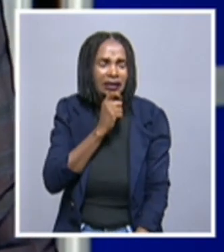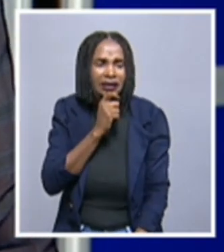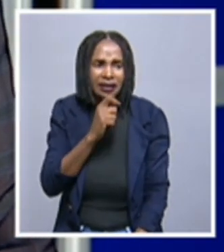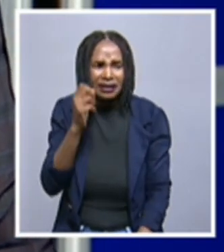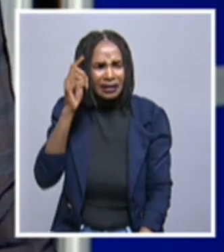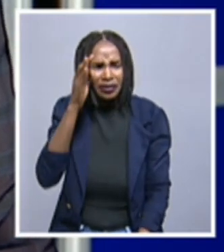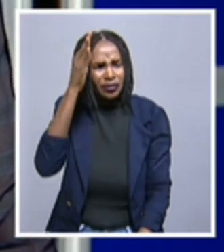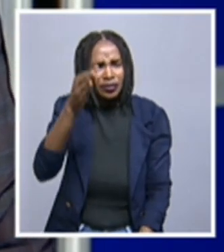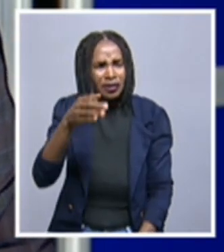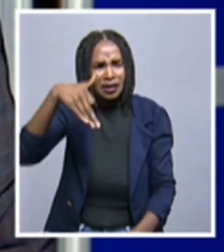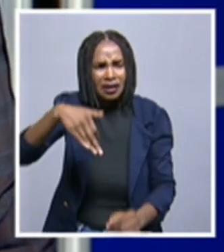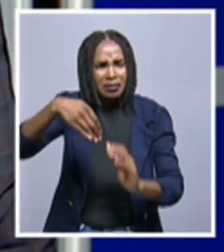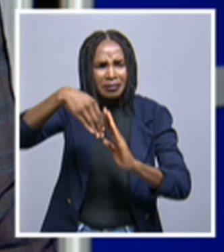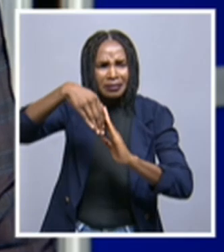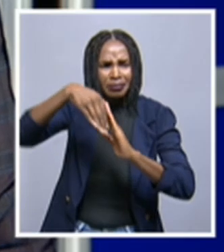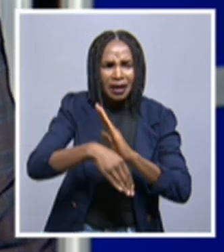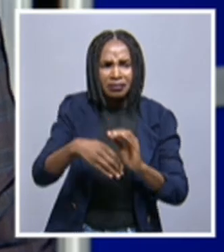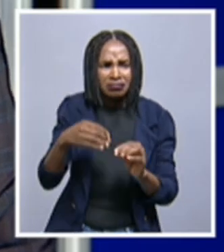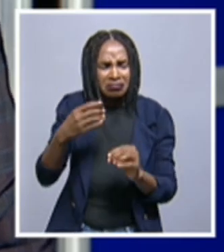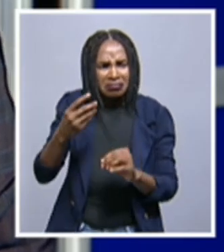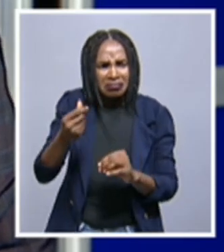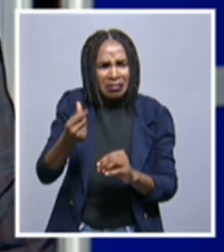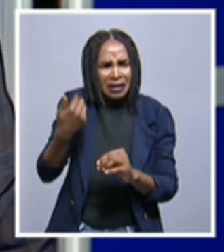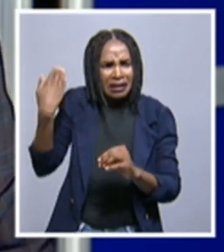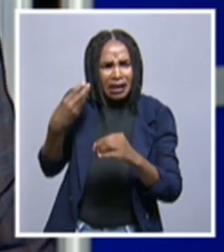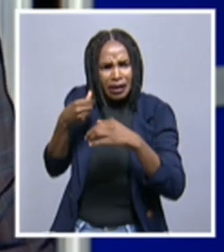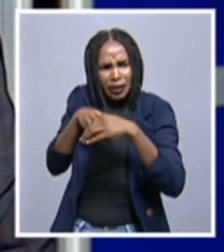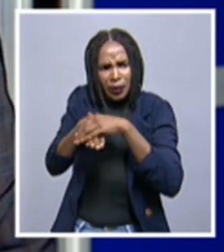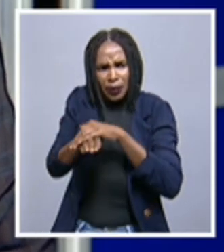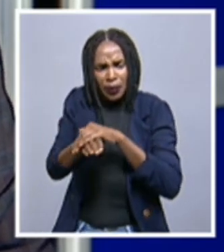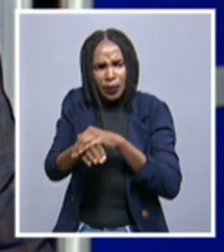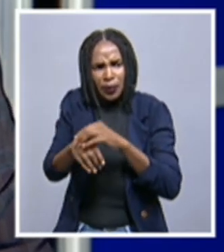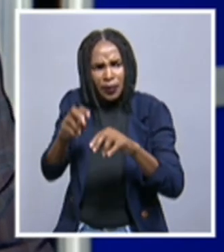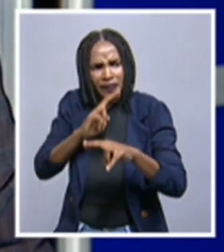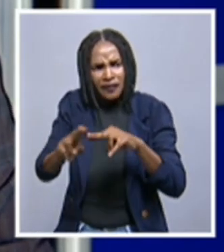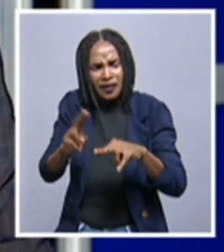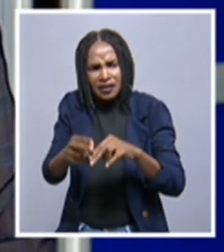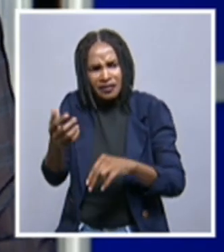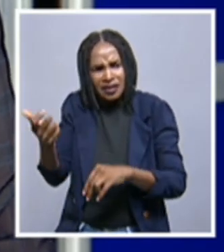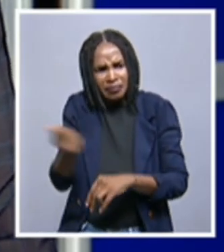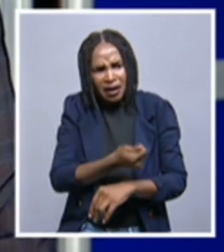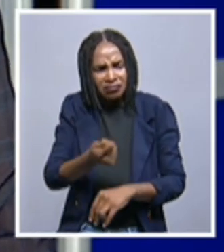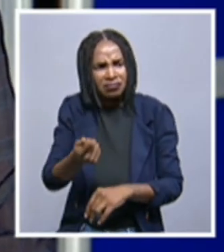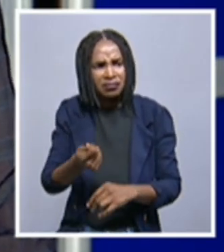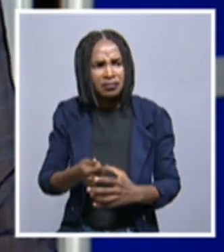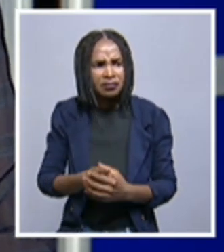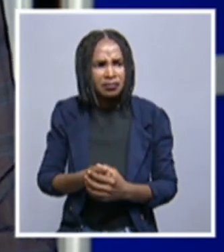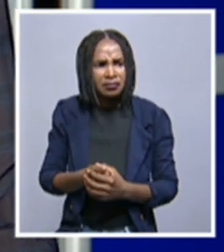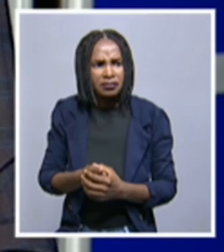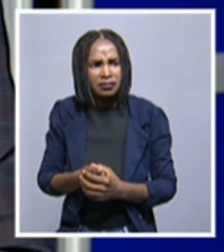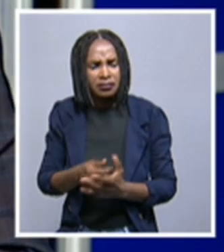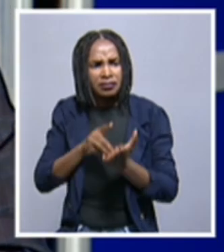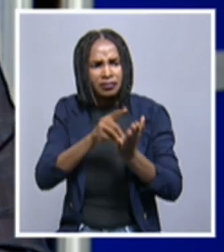don't follow you don't play according to the rules and to the books, then automatically people